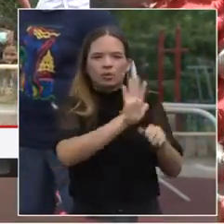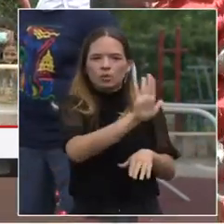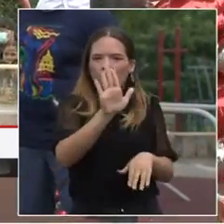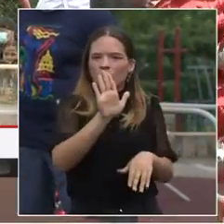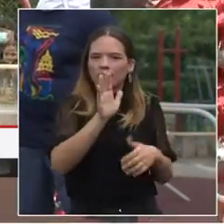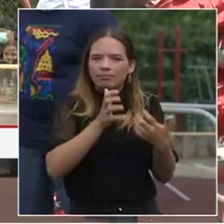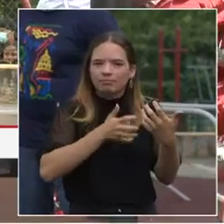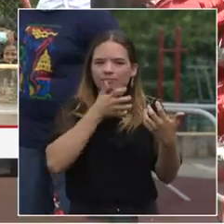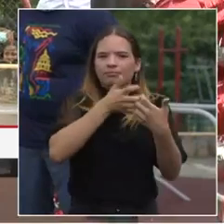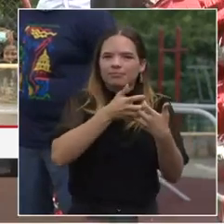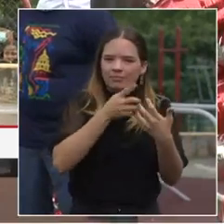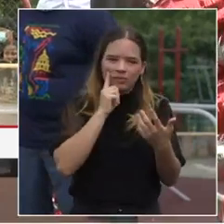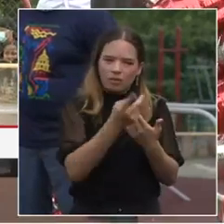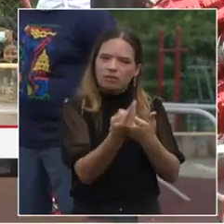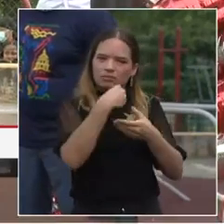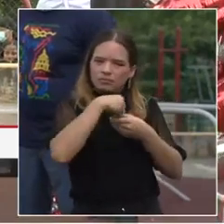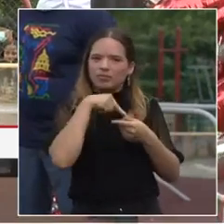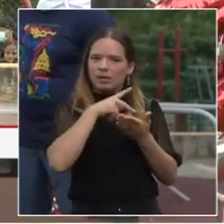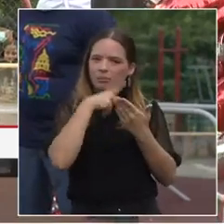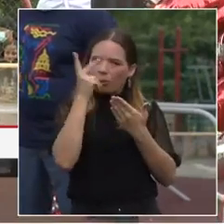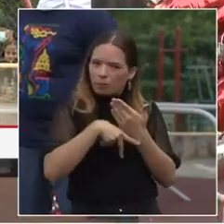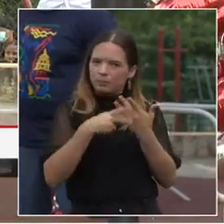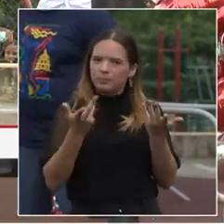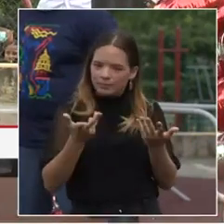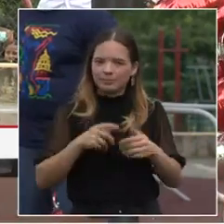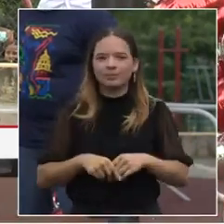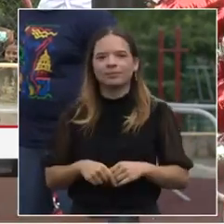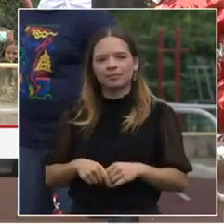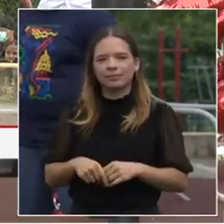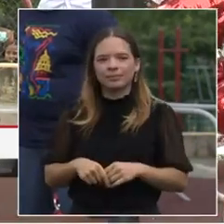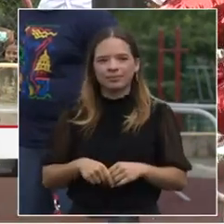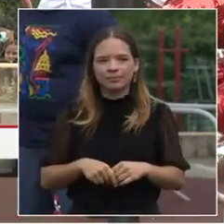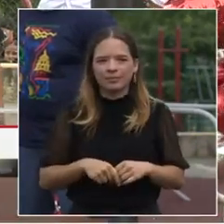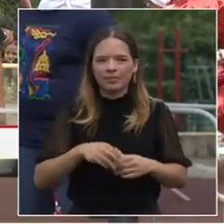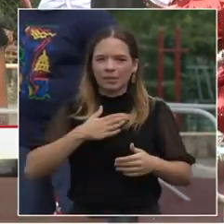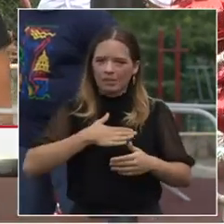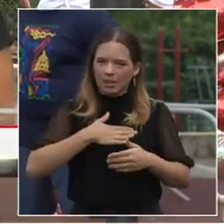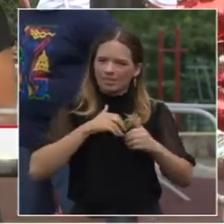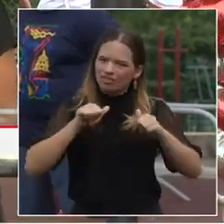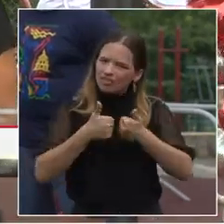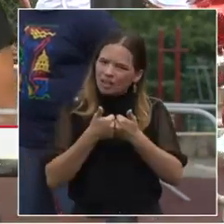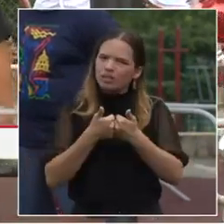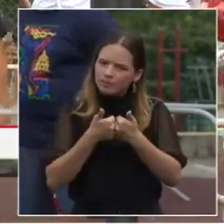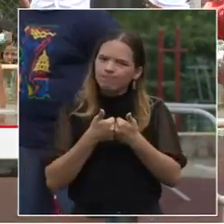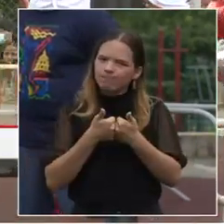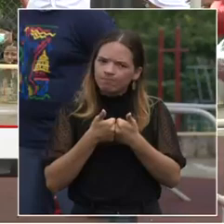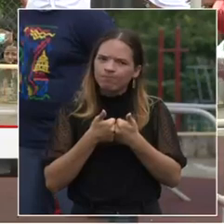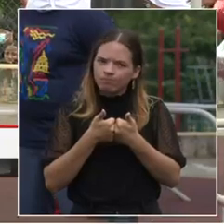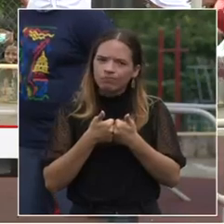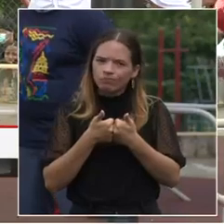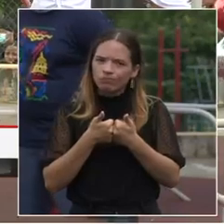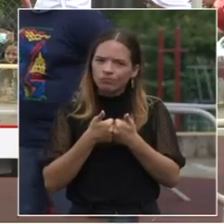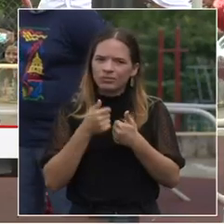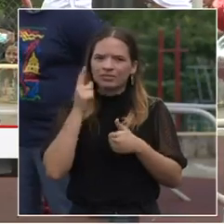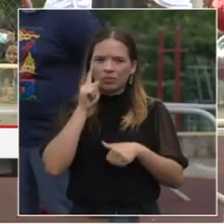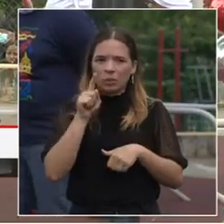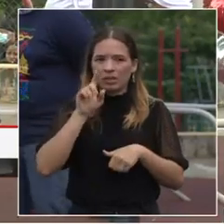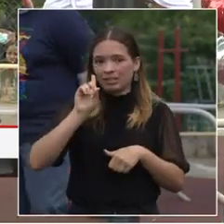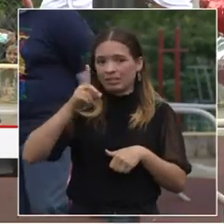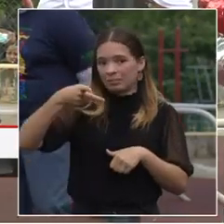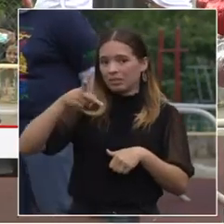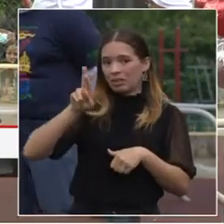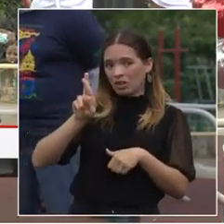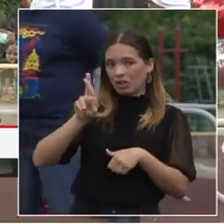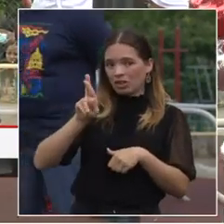My challenge to DACL and also my challenge to DPR is, yes, we have facilities and we